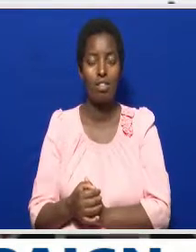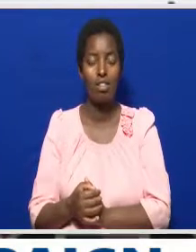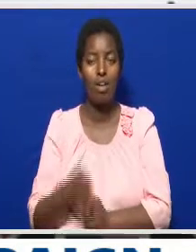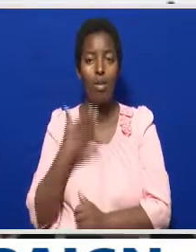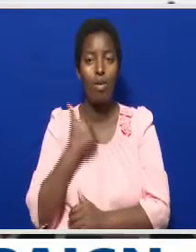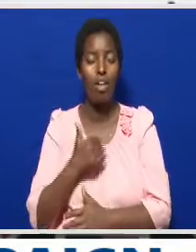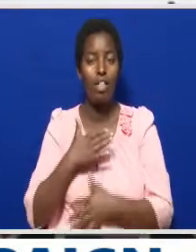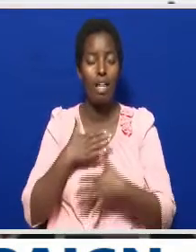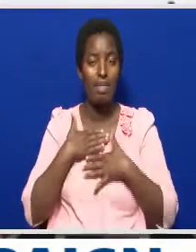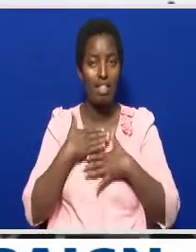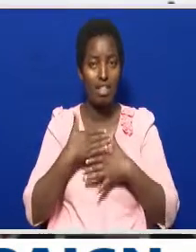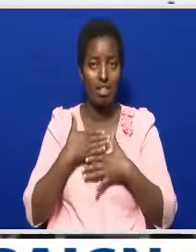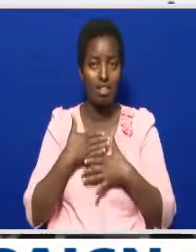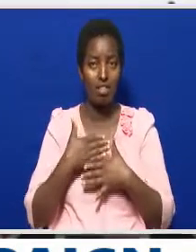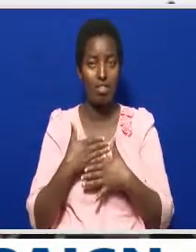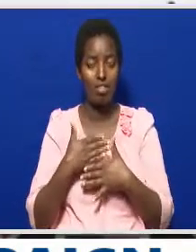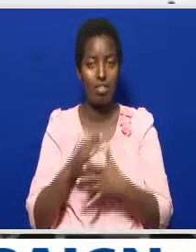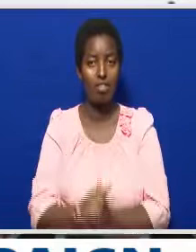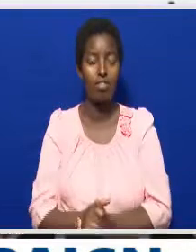ya oksijeni.